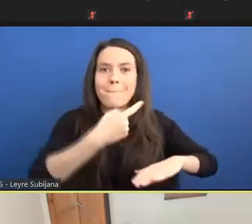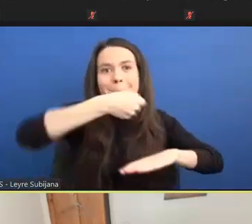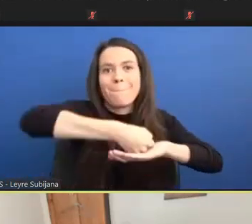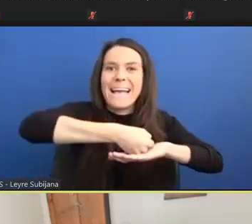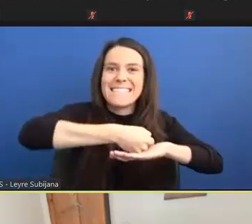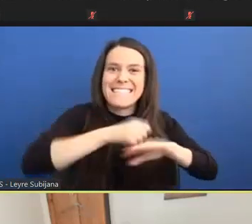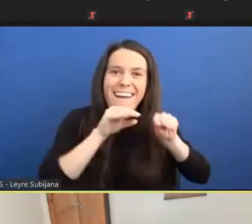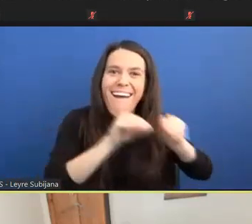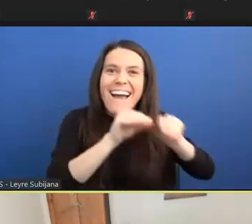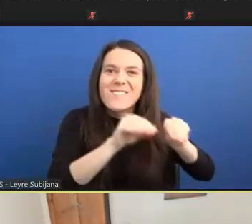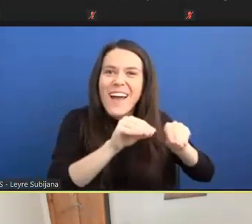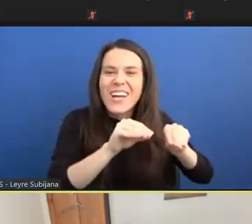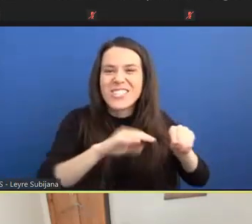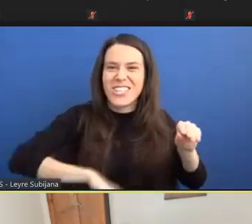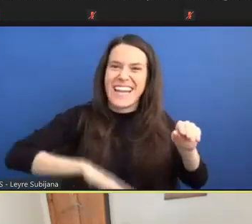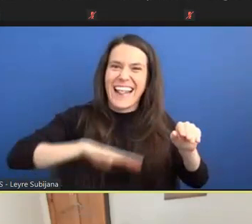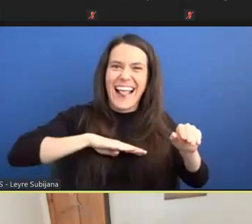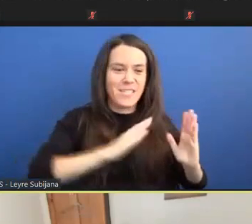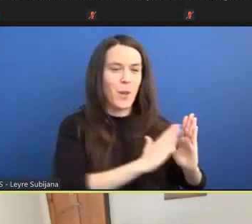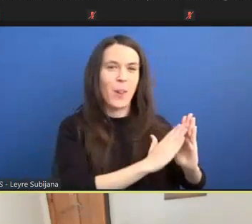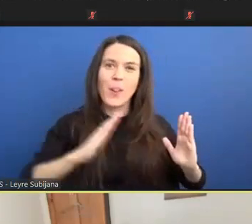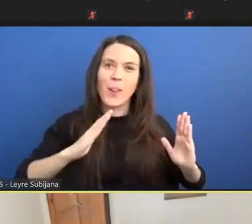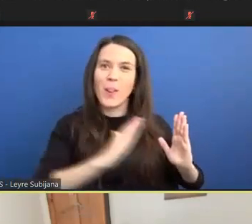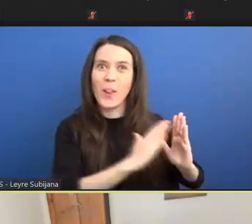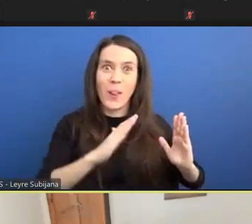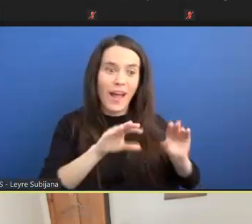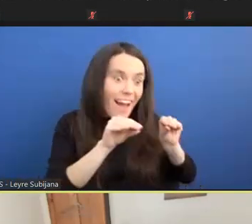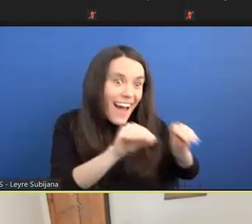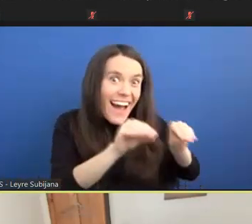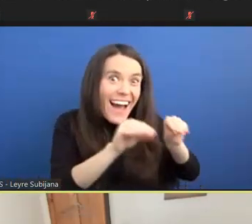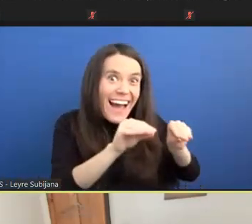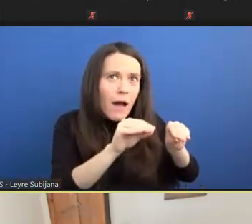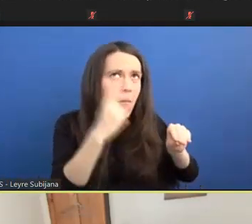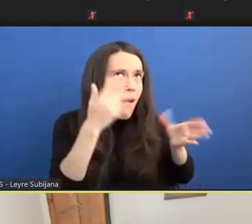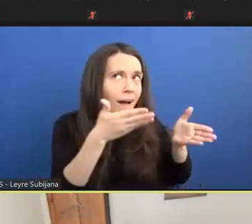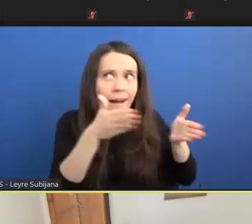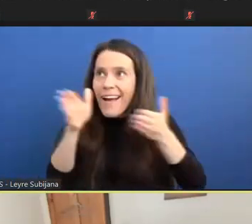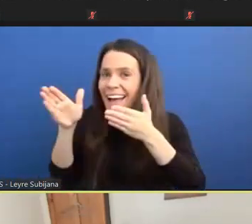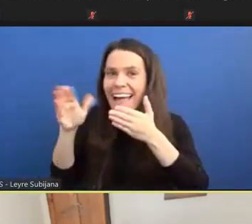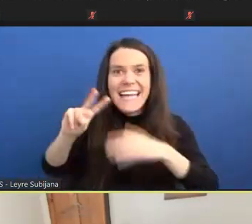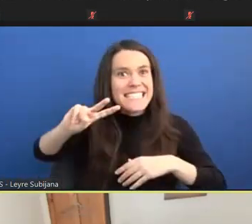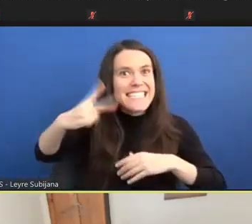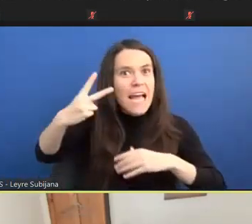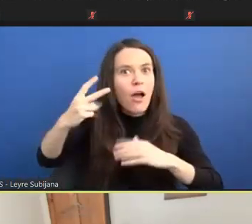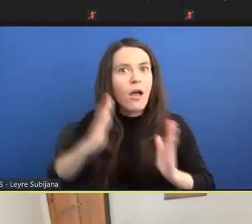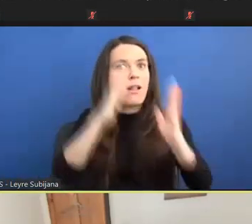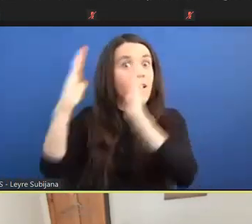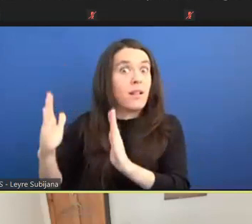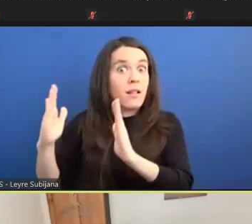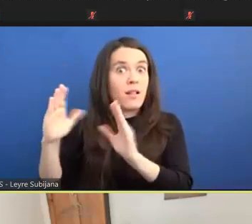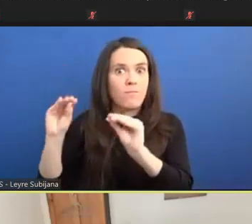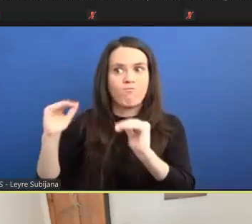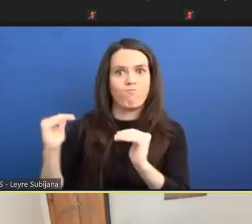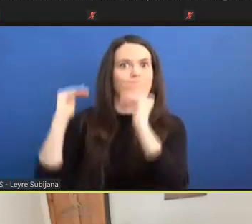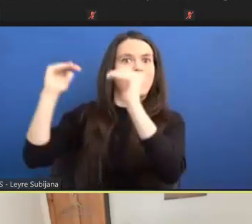traditionally. So there's been more of a focus on primary education. When it comes to secondary education, many countries have only